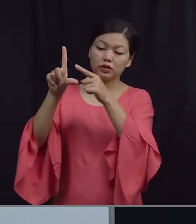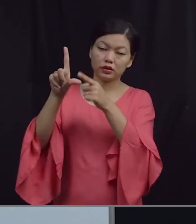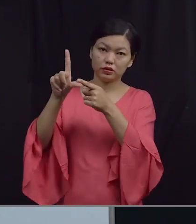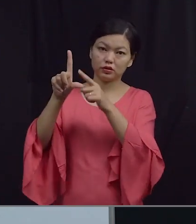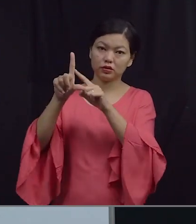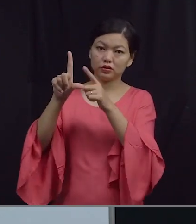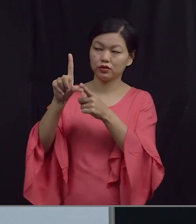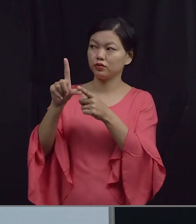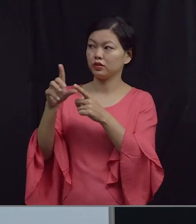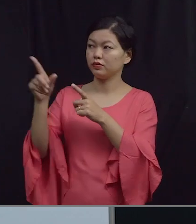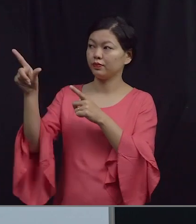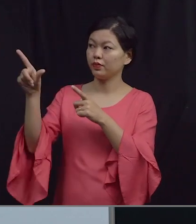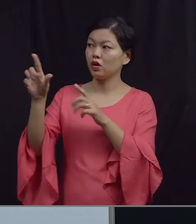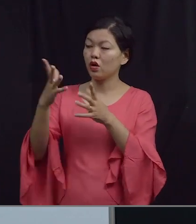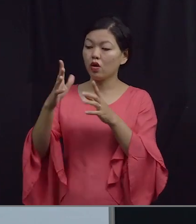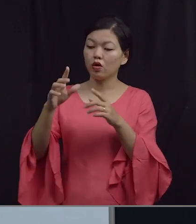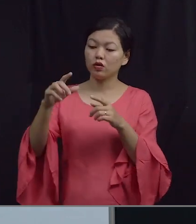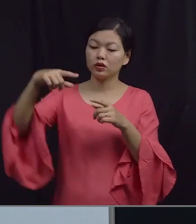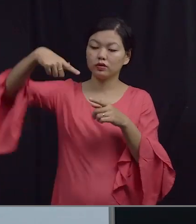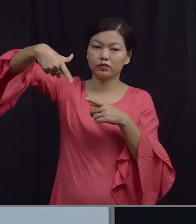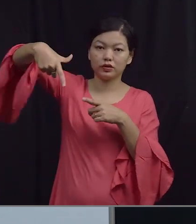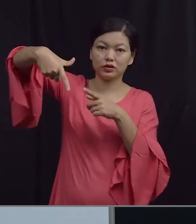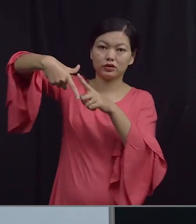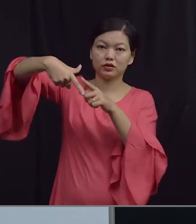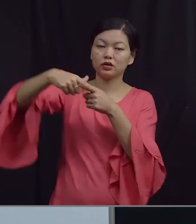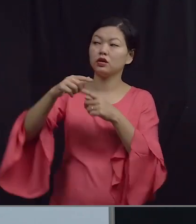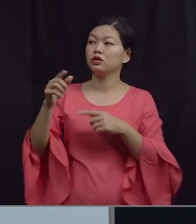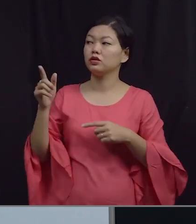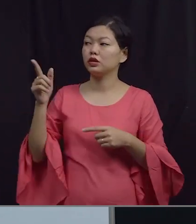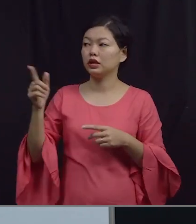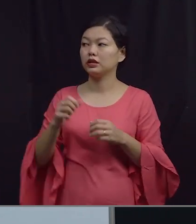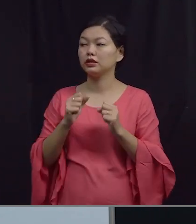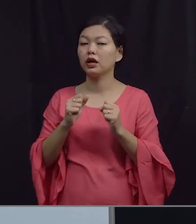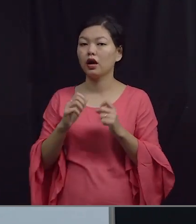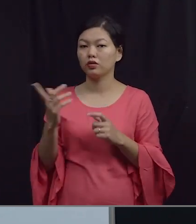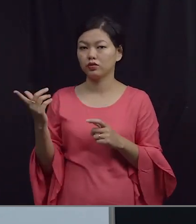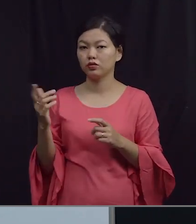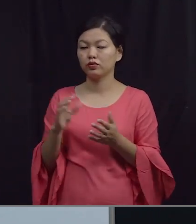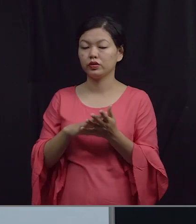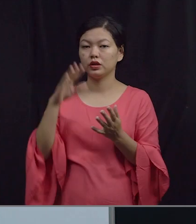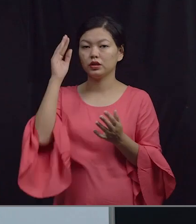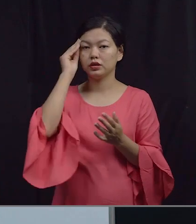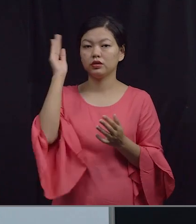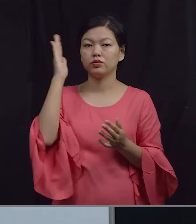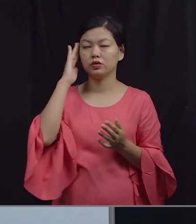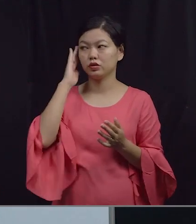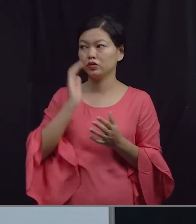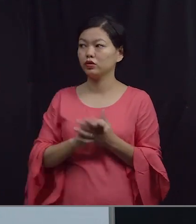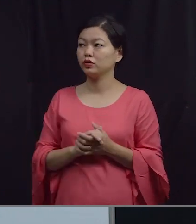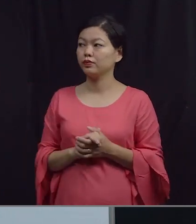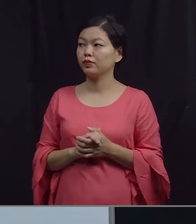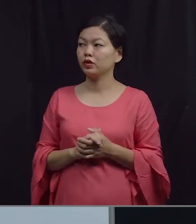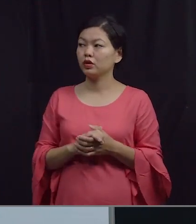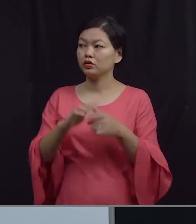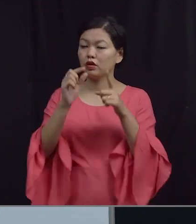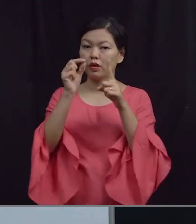lens converges that particular ray, right. So we can write this is the power of lens, that is what,